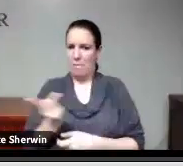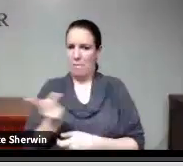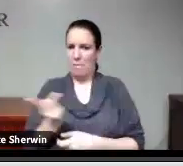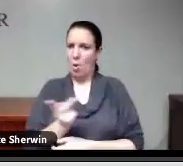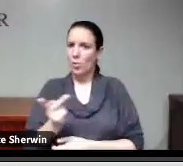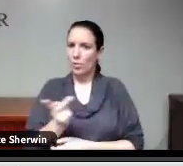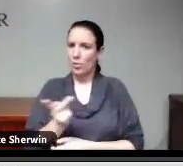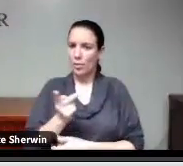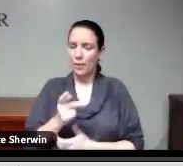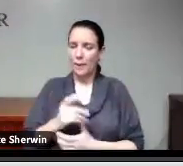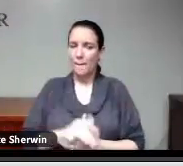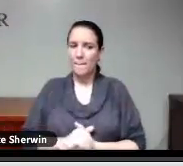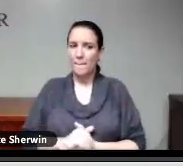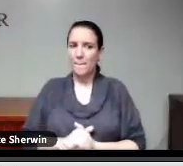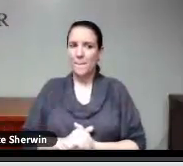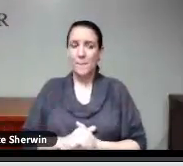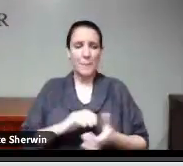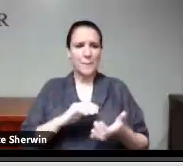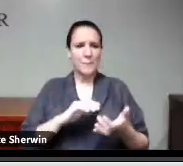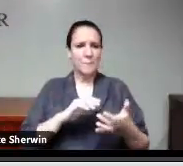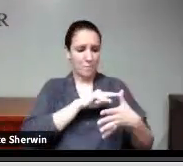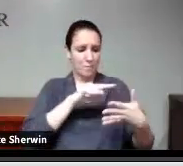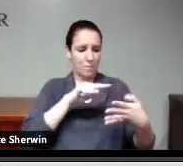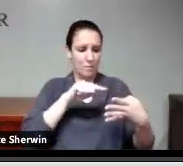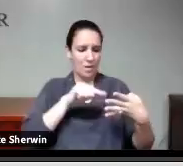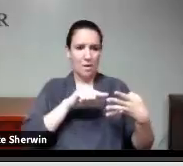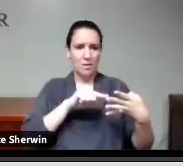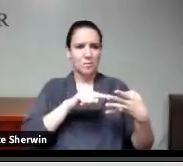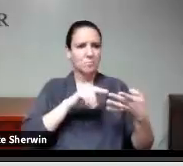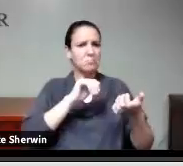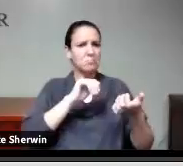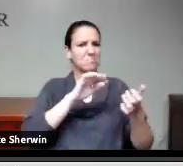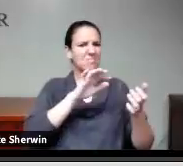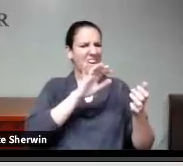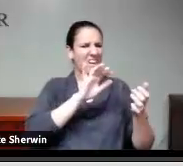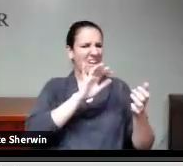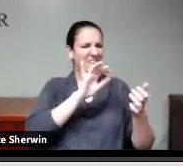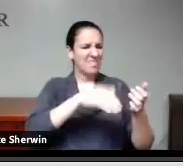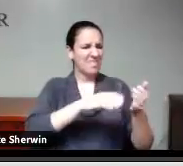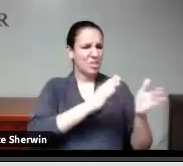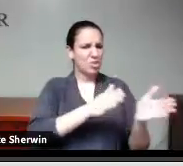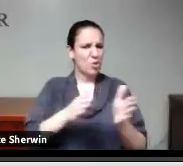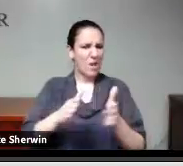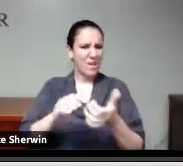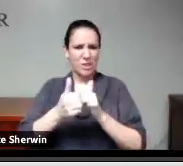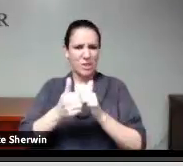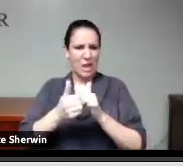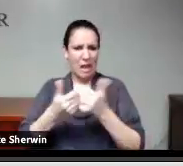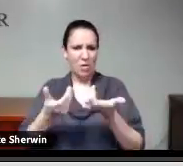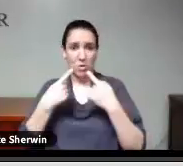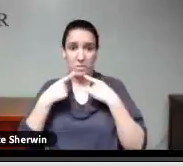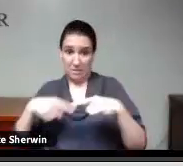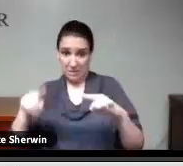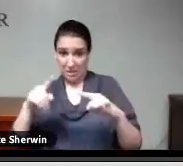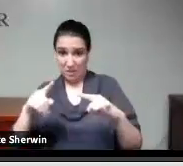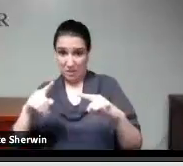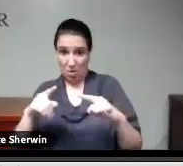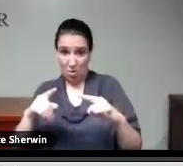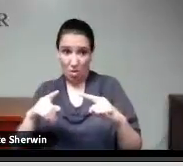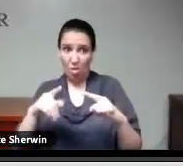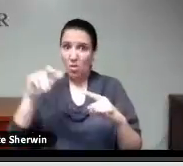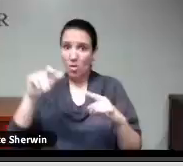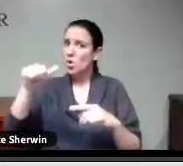measurable. How well did the strategy succeed when evaluated against those outcomes and criteria, underscoring the need to really be clear about how we